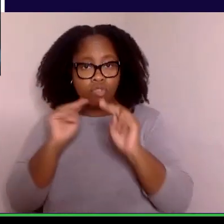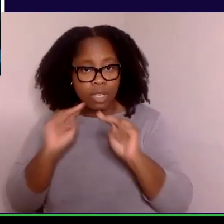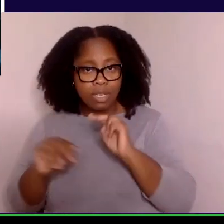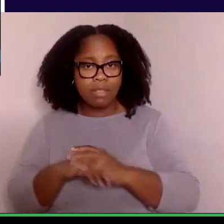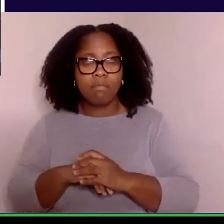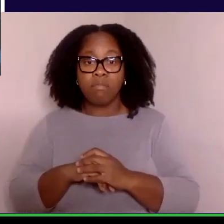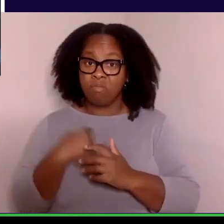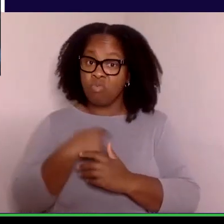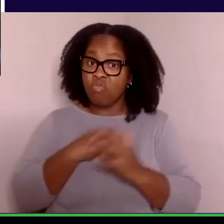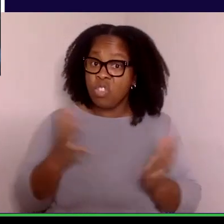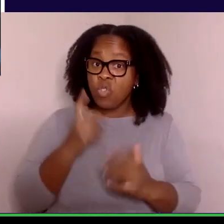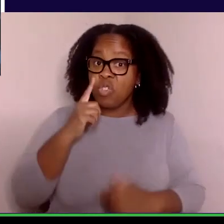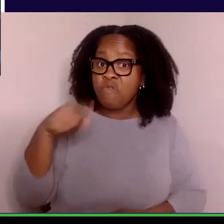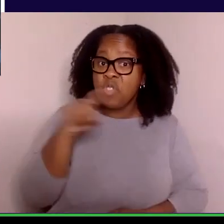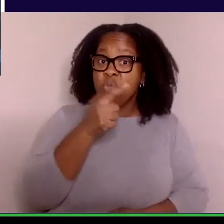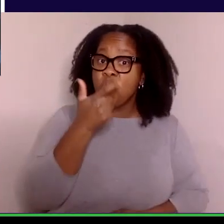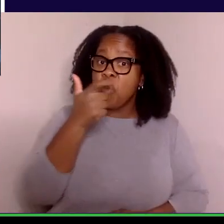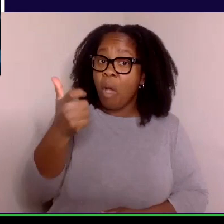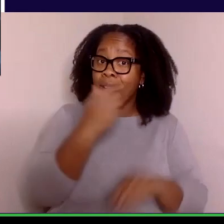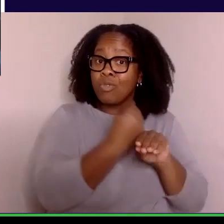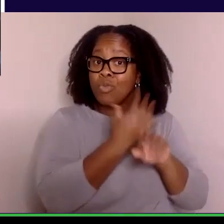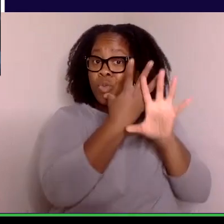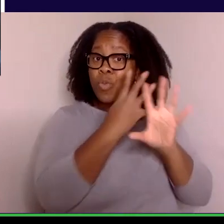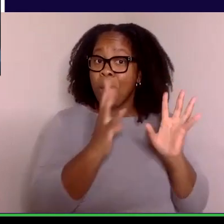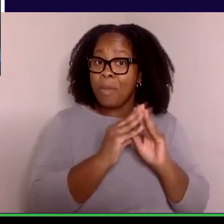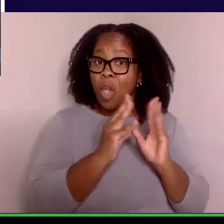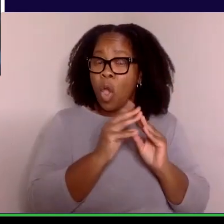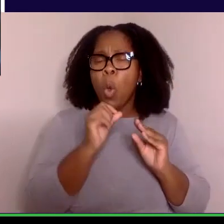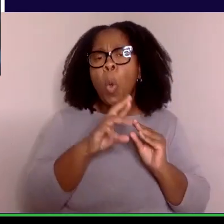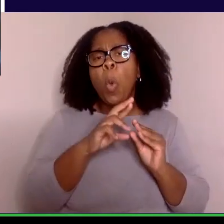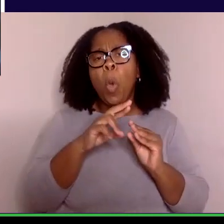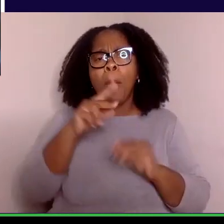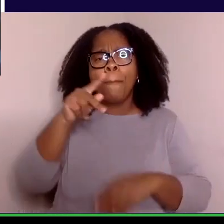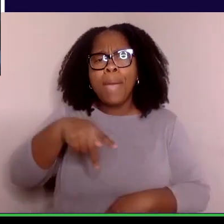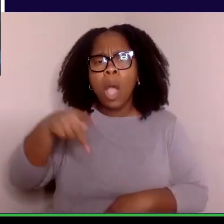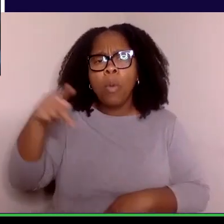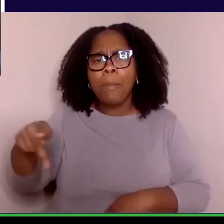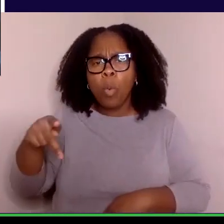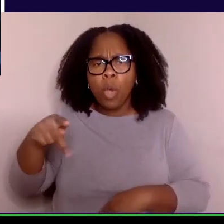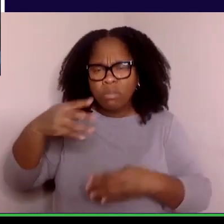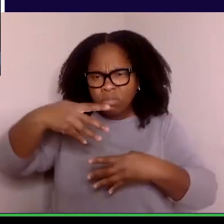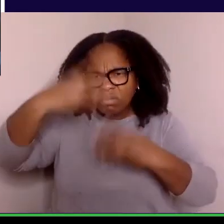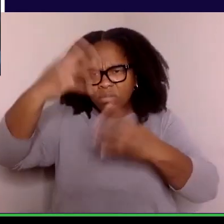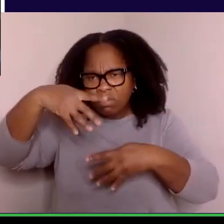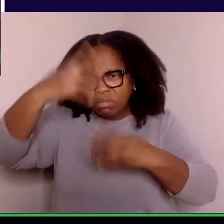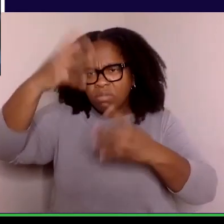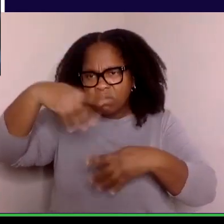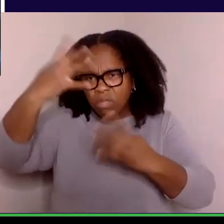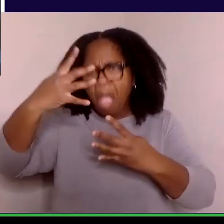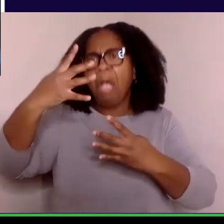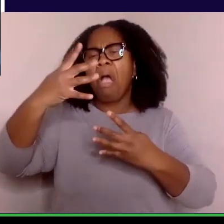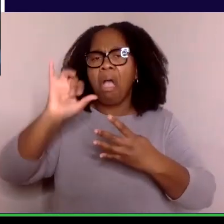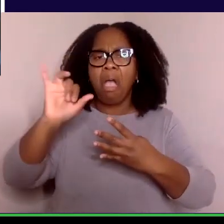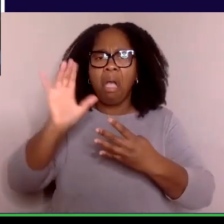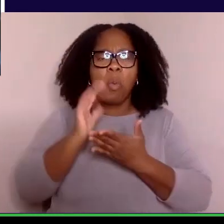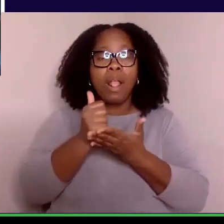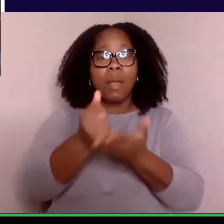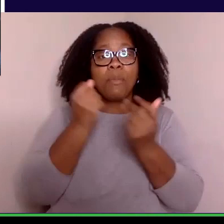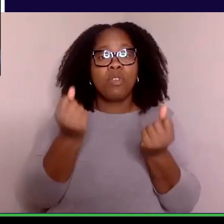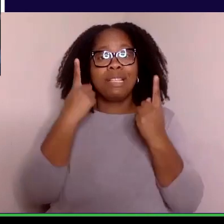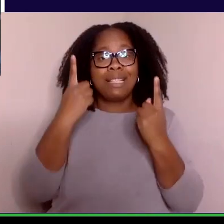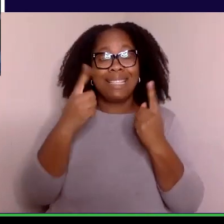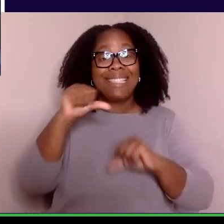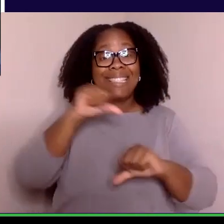UTLA webinar or review the PowerPoint for specifics on the science-based community health